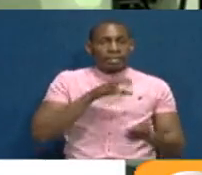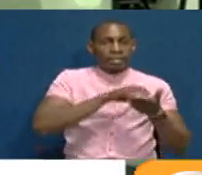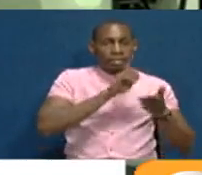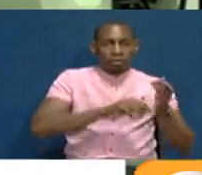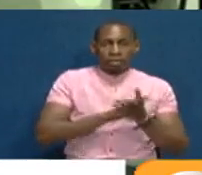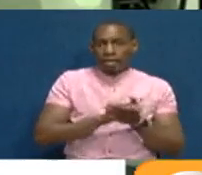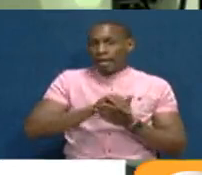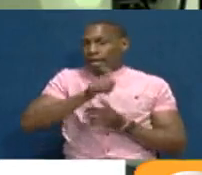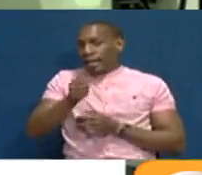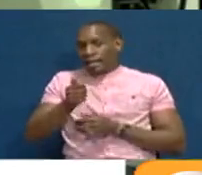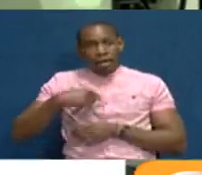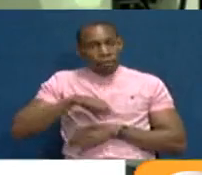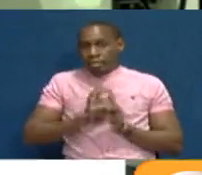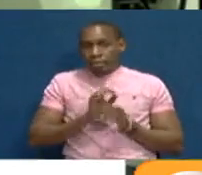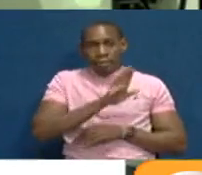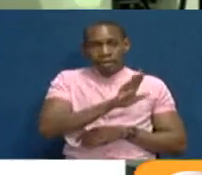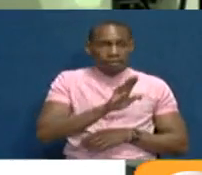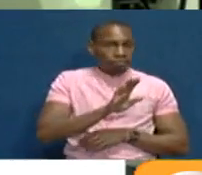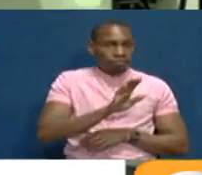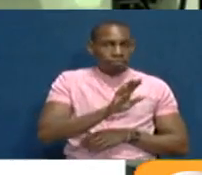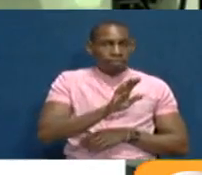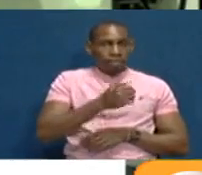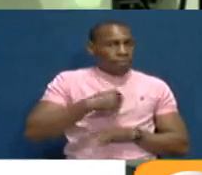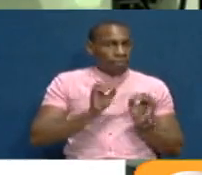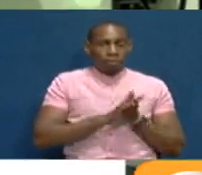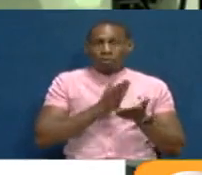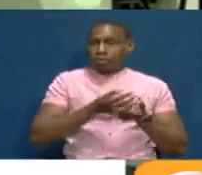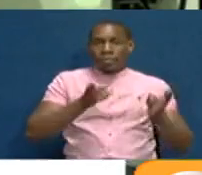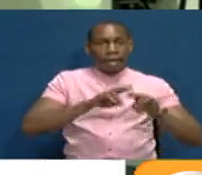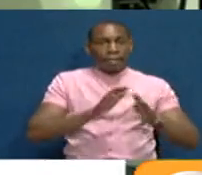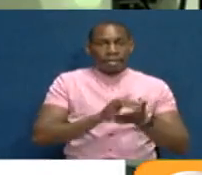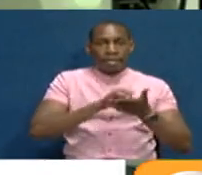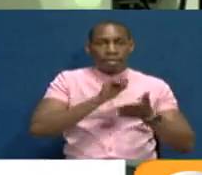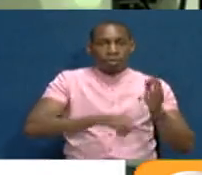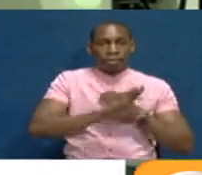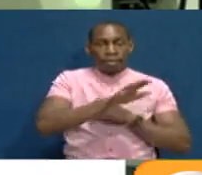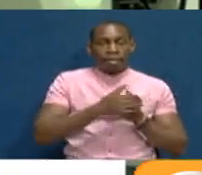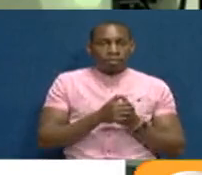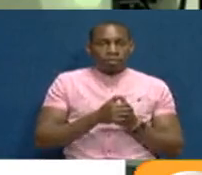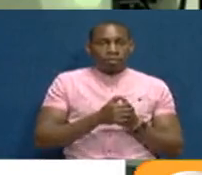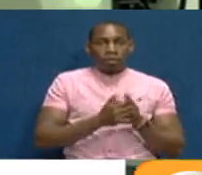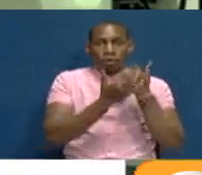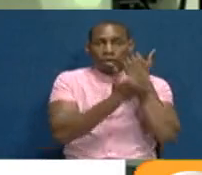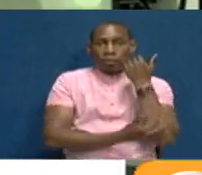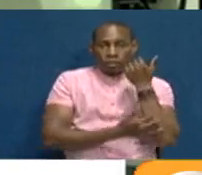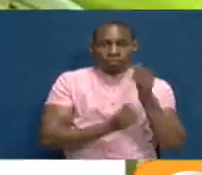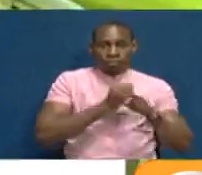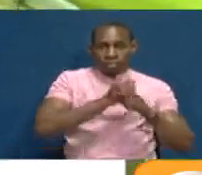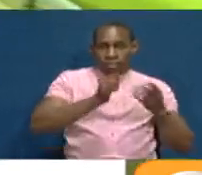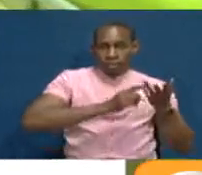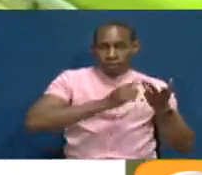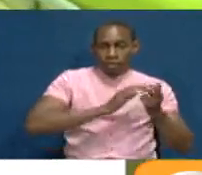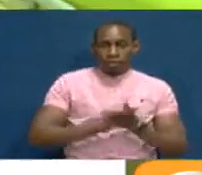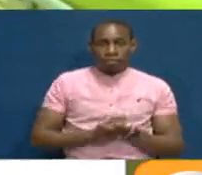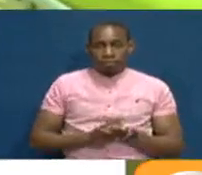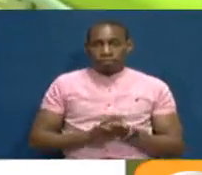not due to any one of us, not you, not me. It happens that you have a poor sperm count.